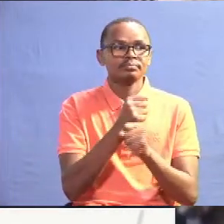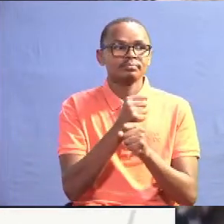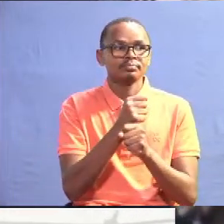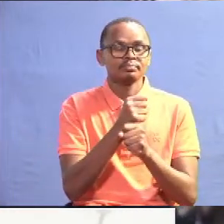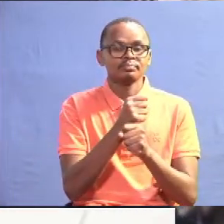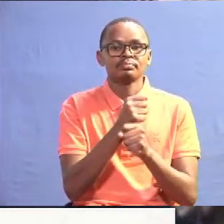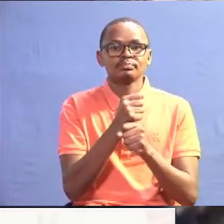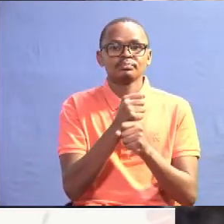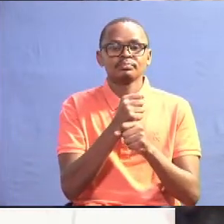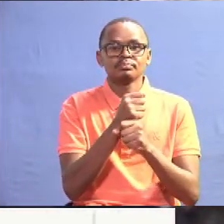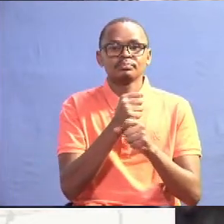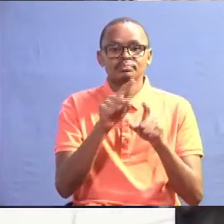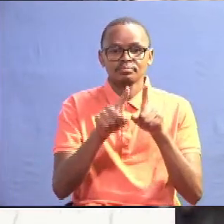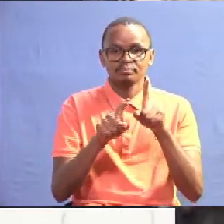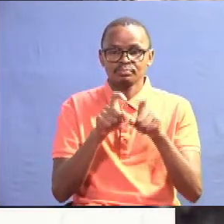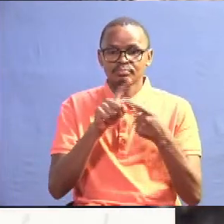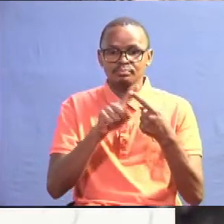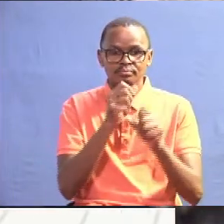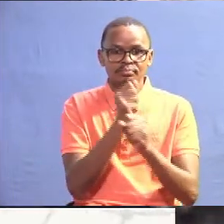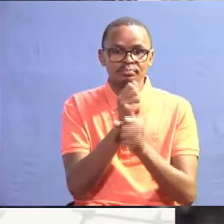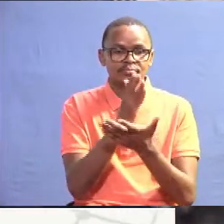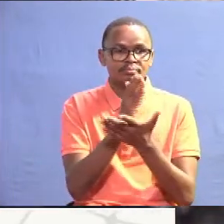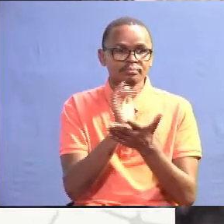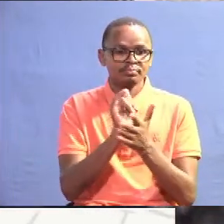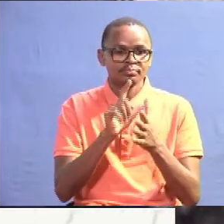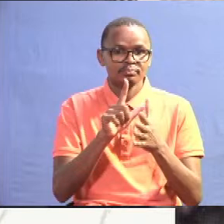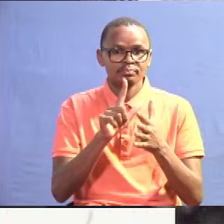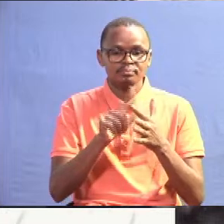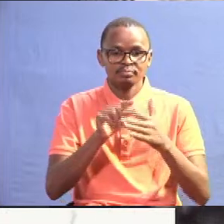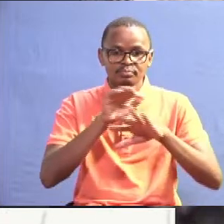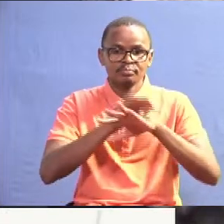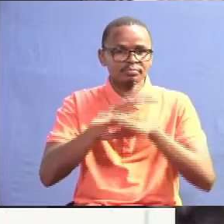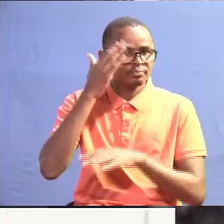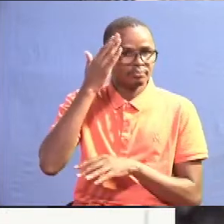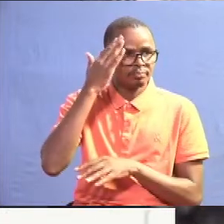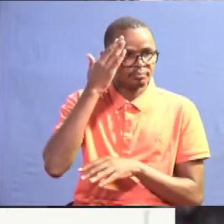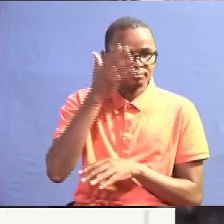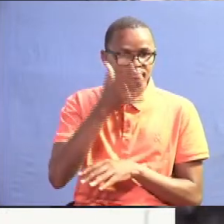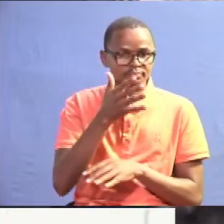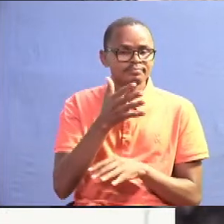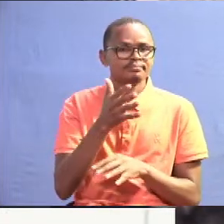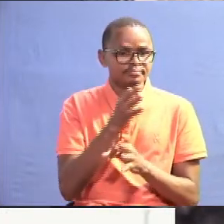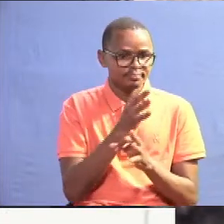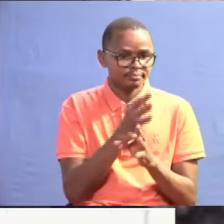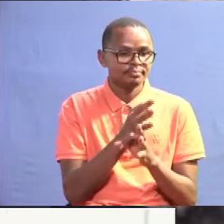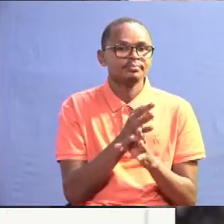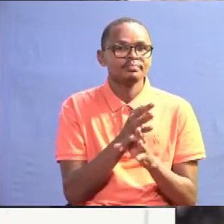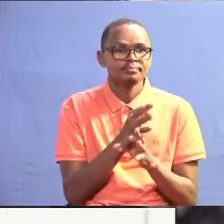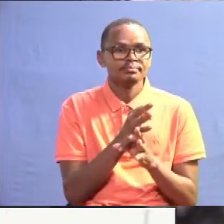ballistic examination to ensure that we are able to get to know these particular